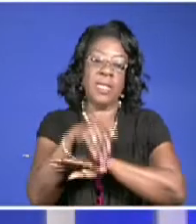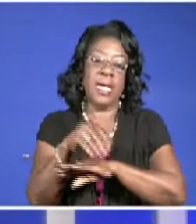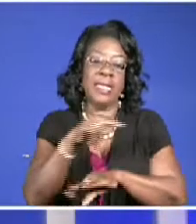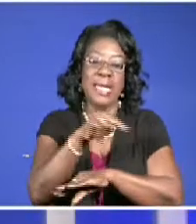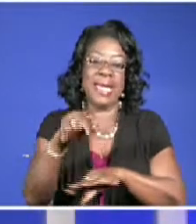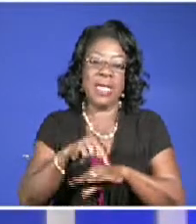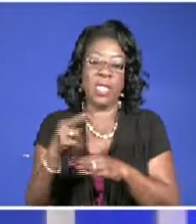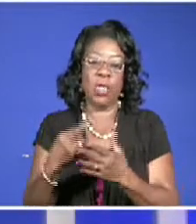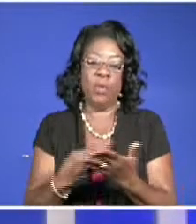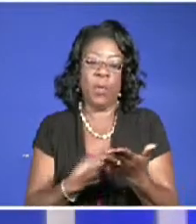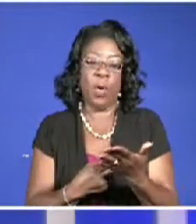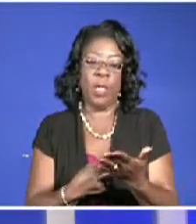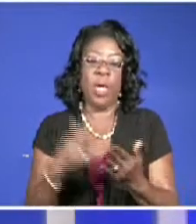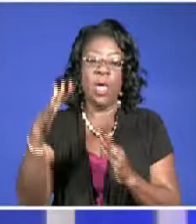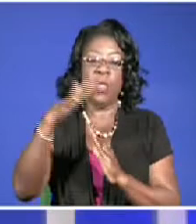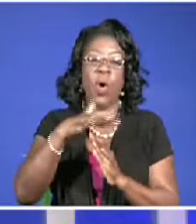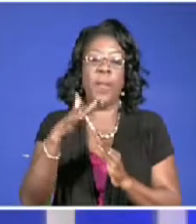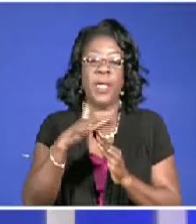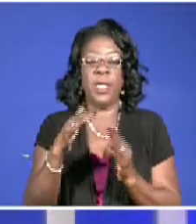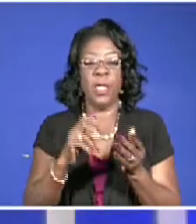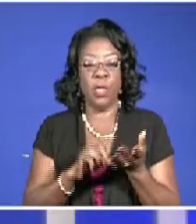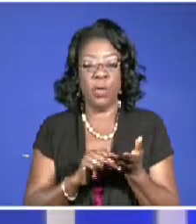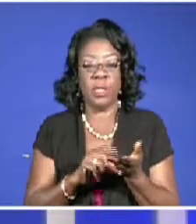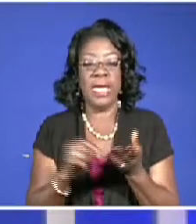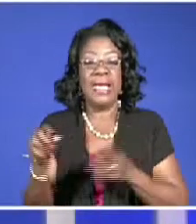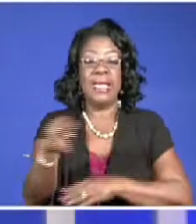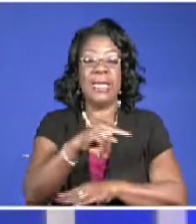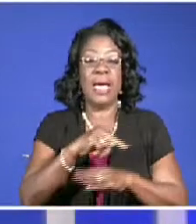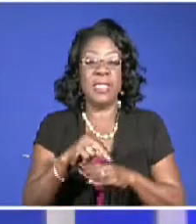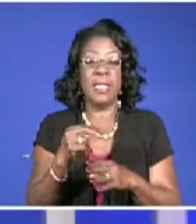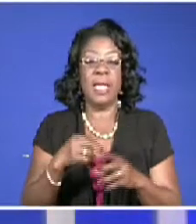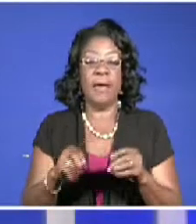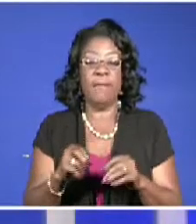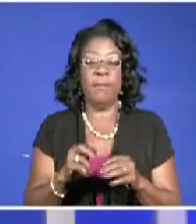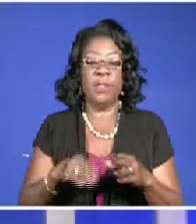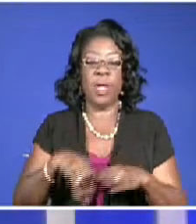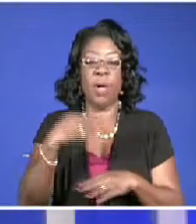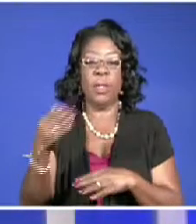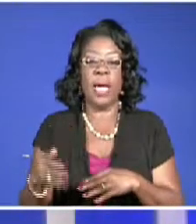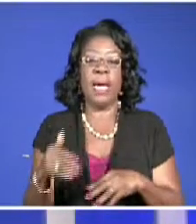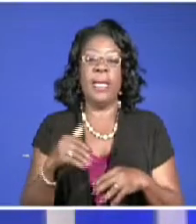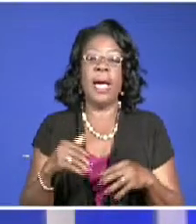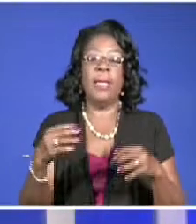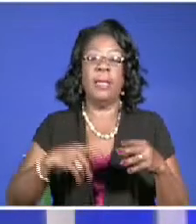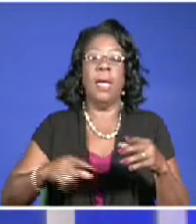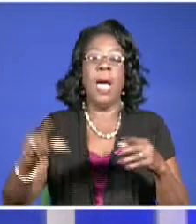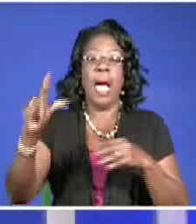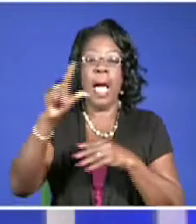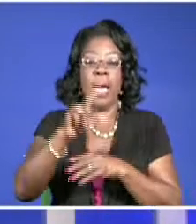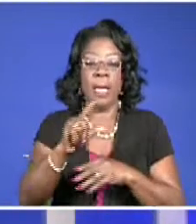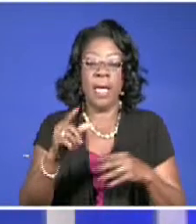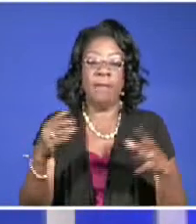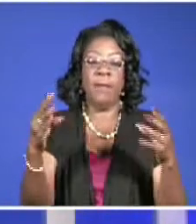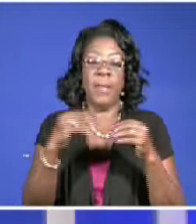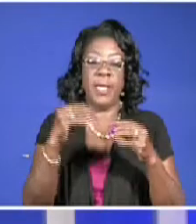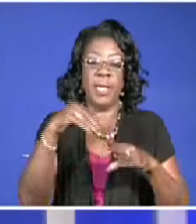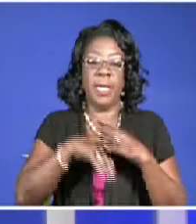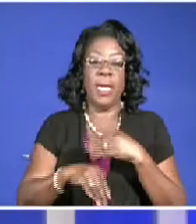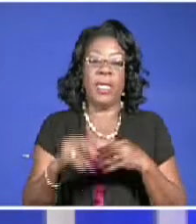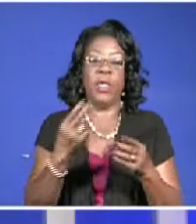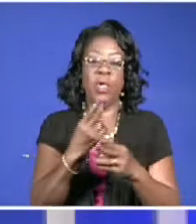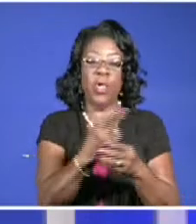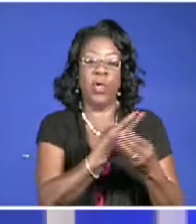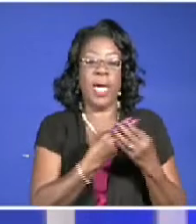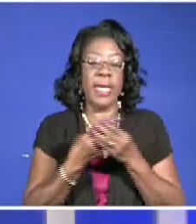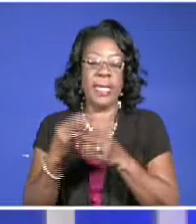National Report. Topping the news tonight, the national effort was outlined at a high-level meeting of the United Nations in New York City